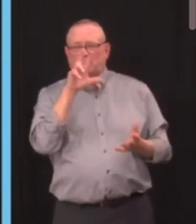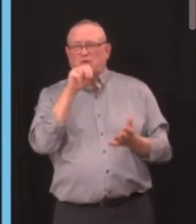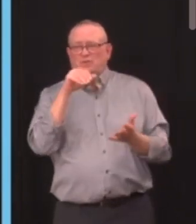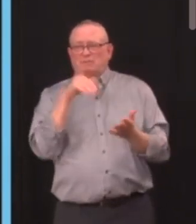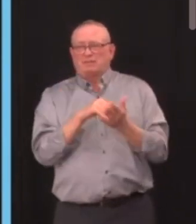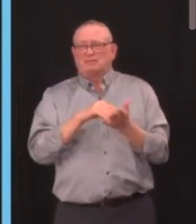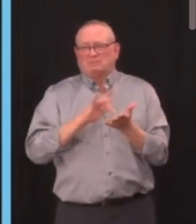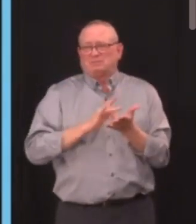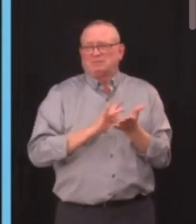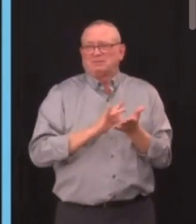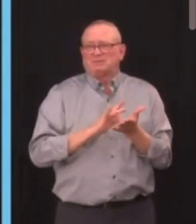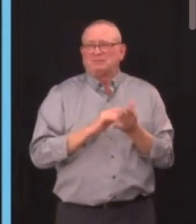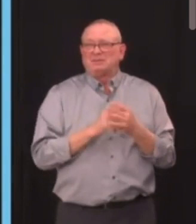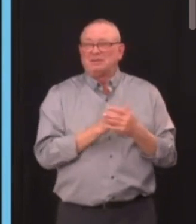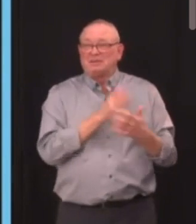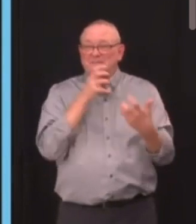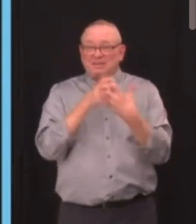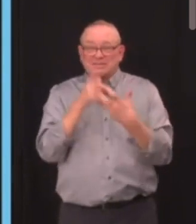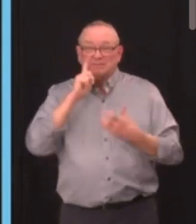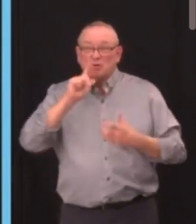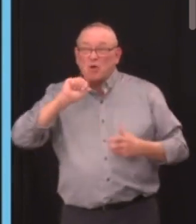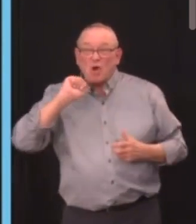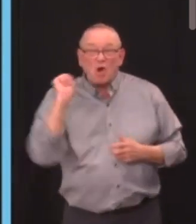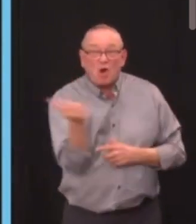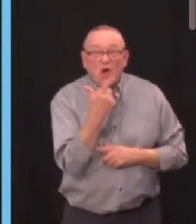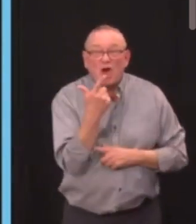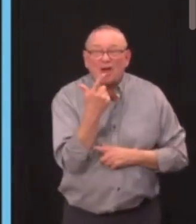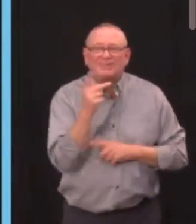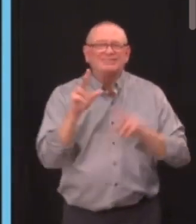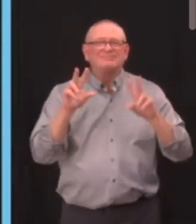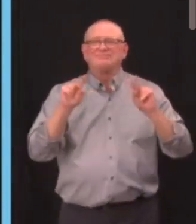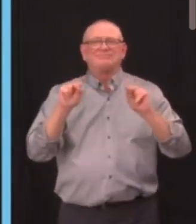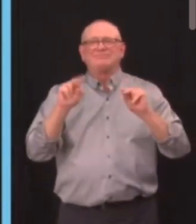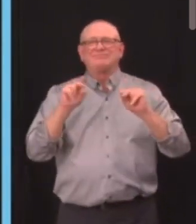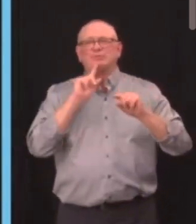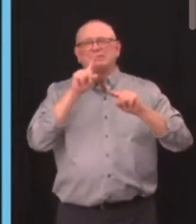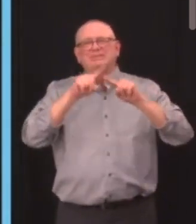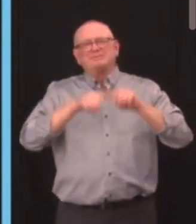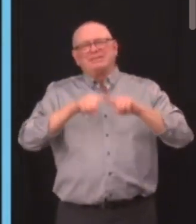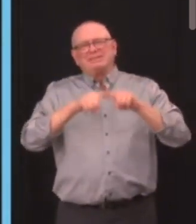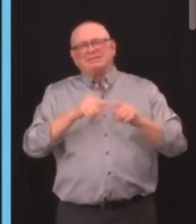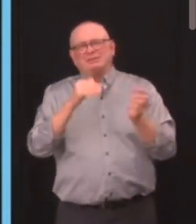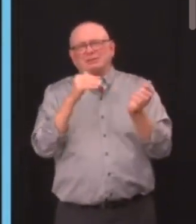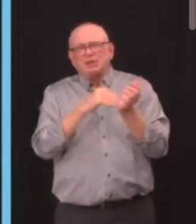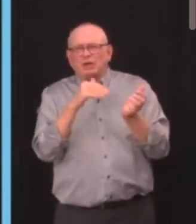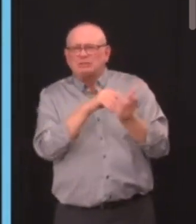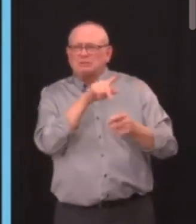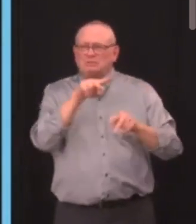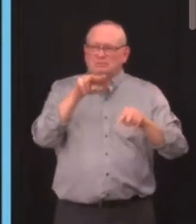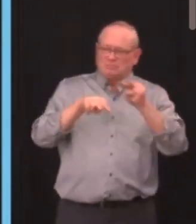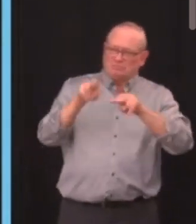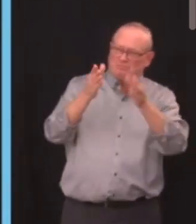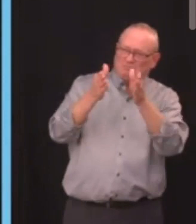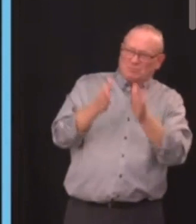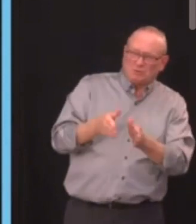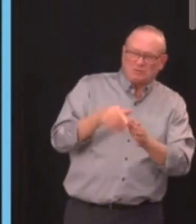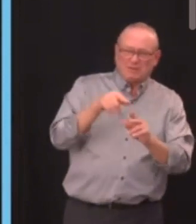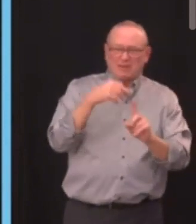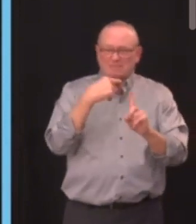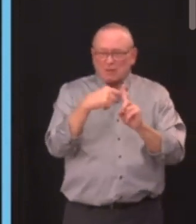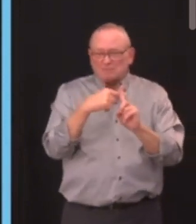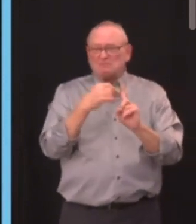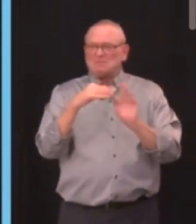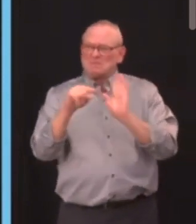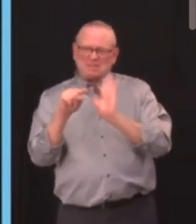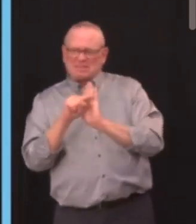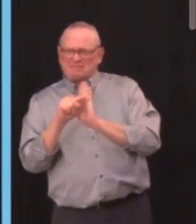everyone. Its use is based on expert judgment of the balance of benefits and risks for different groups of patients. Our experts